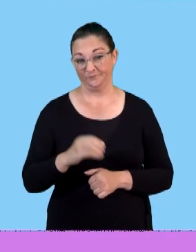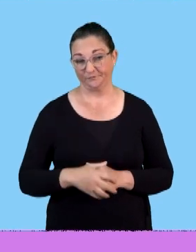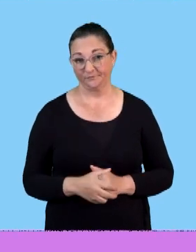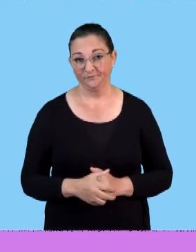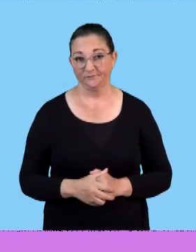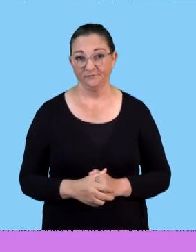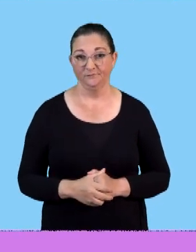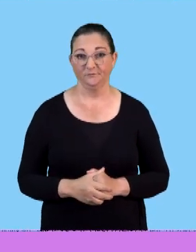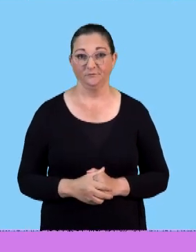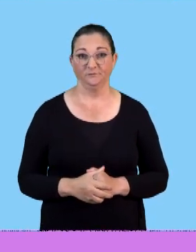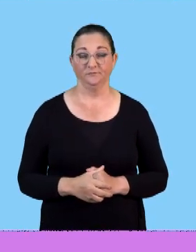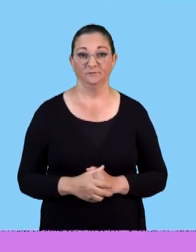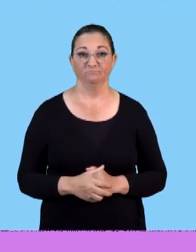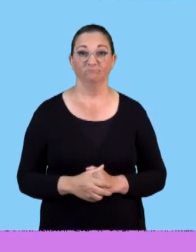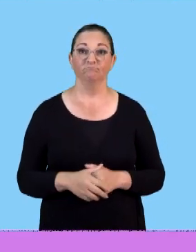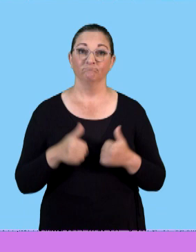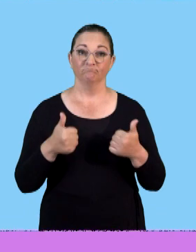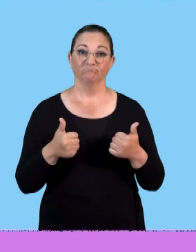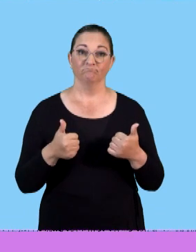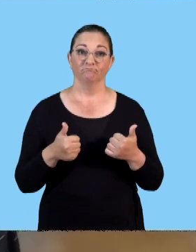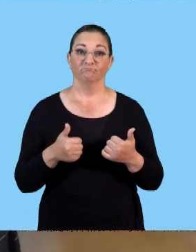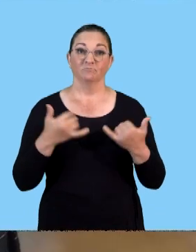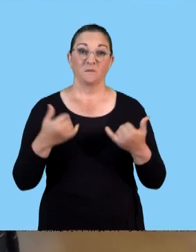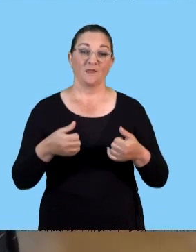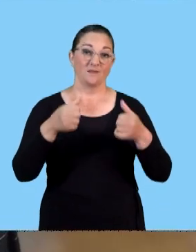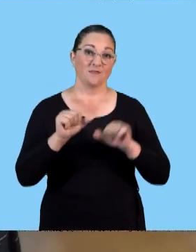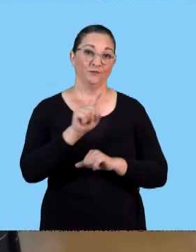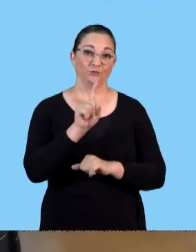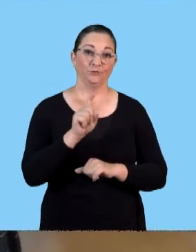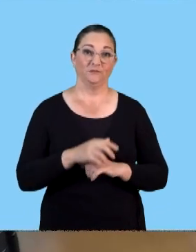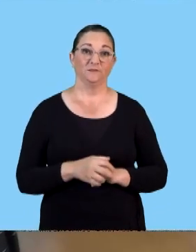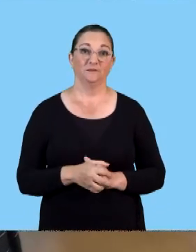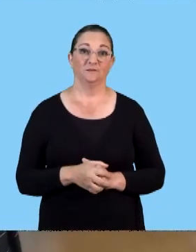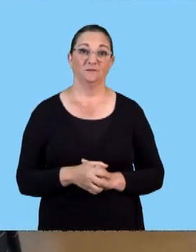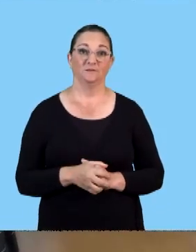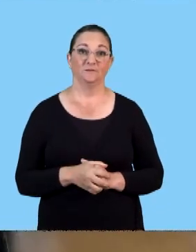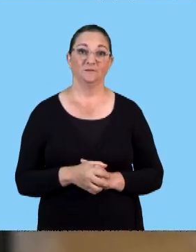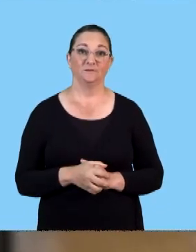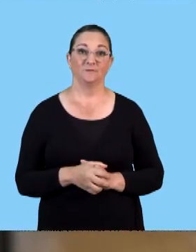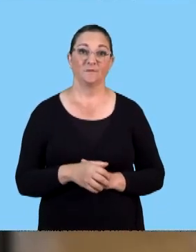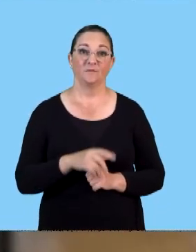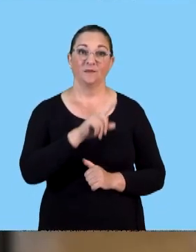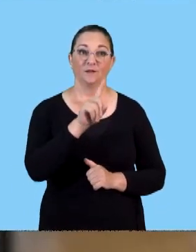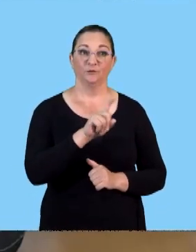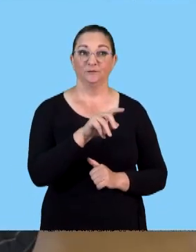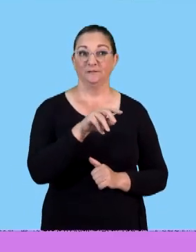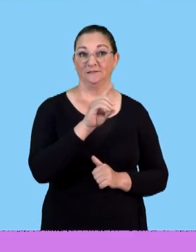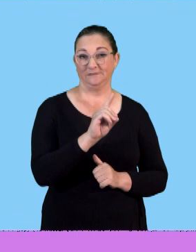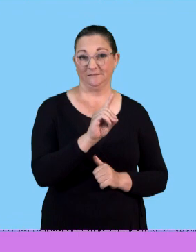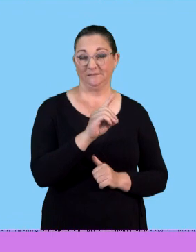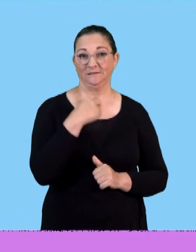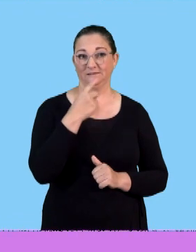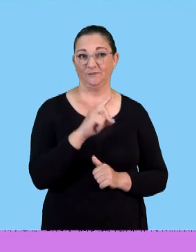429,627 rand and 24 cents. Okay, let us now look at our next question. So question